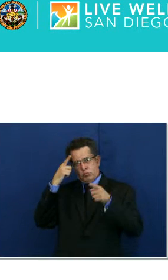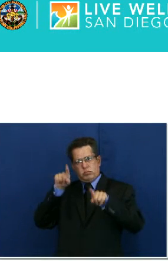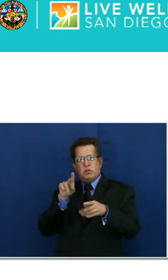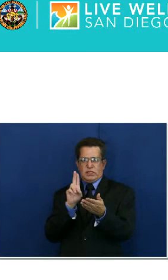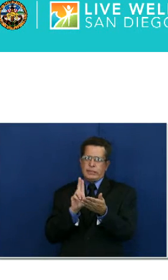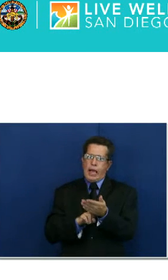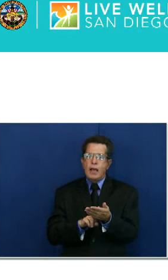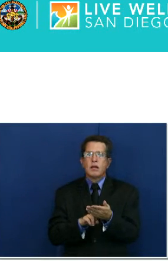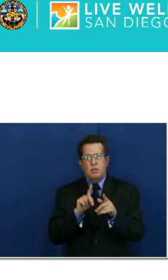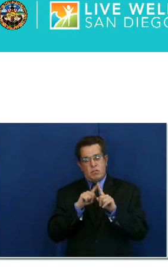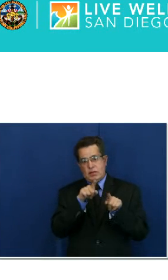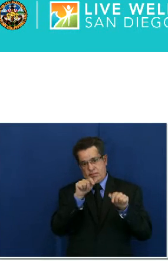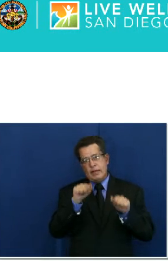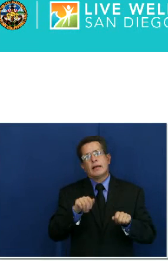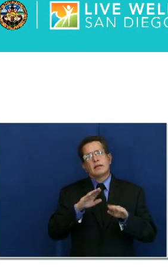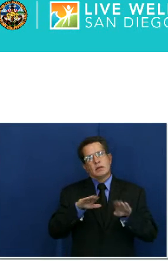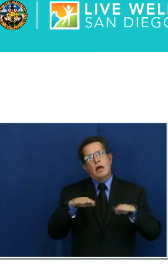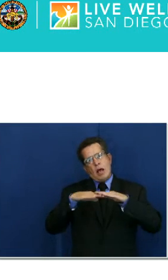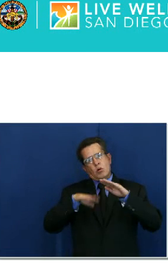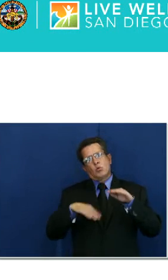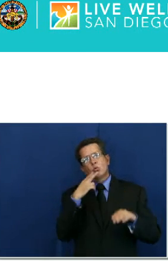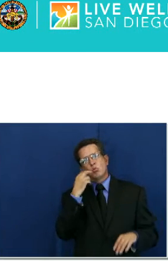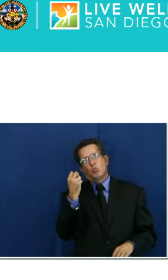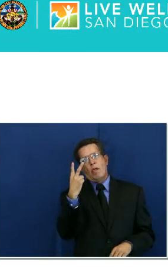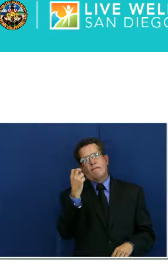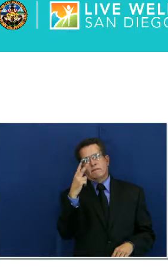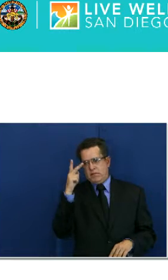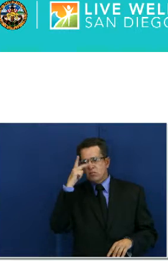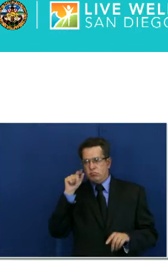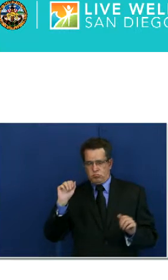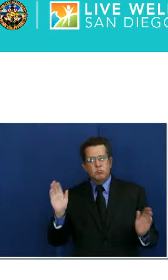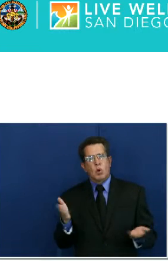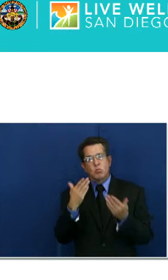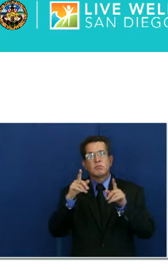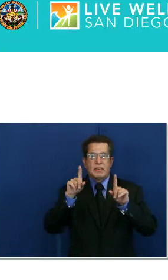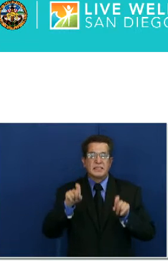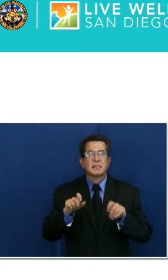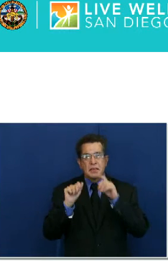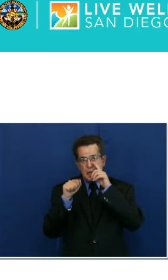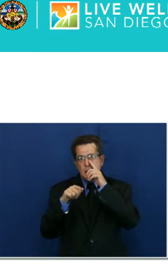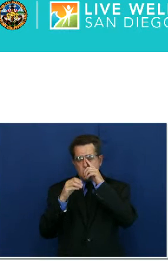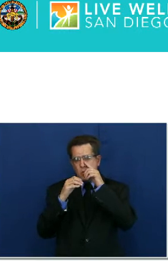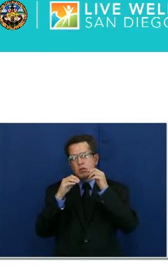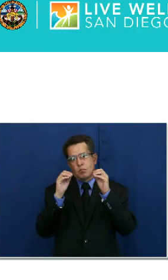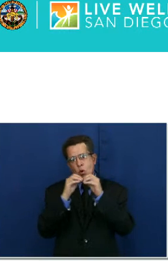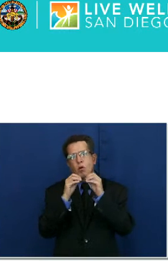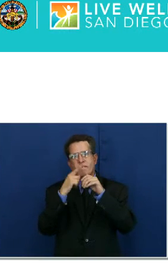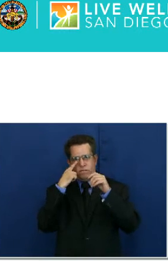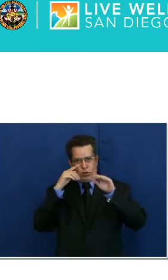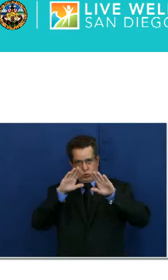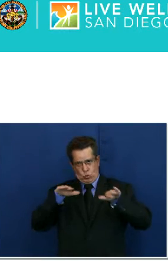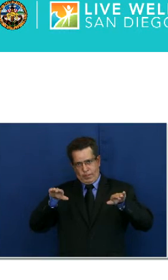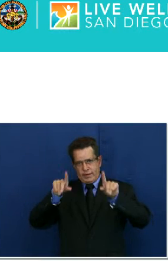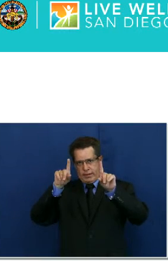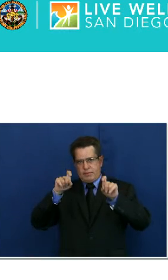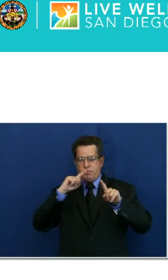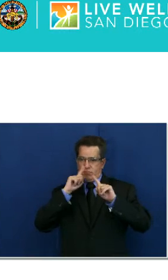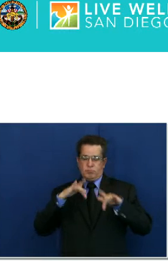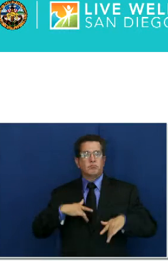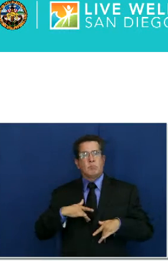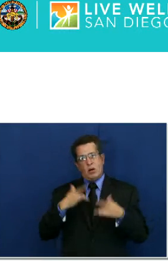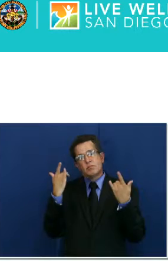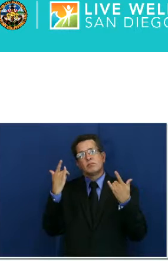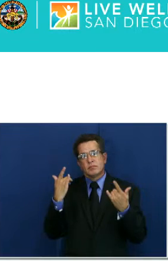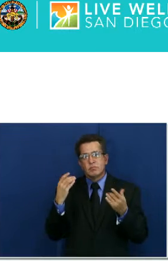under the age of 12. That's a state law. So, and for more on issue of children testing, we're really excited about